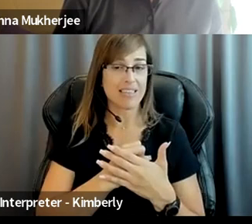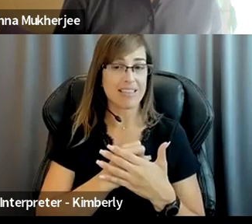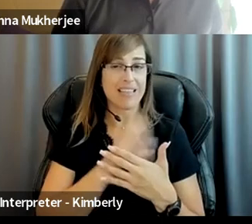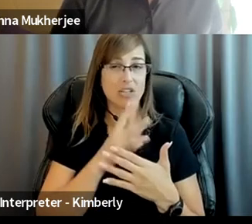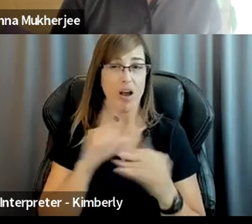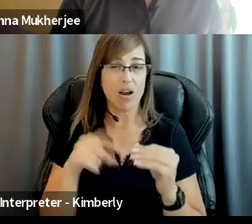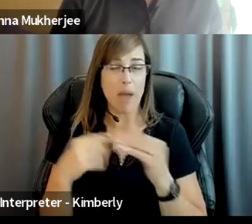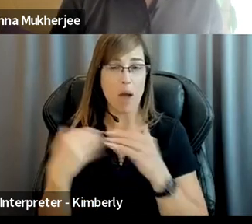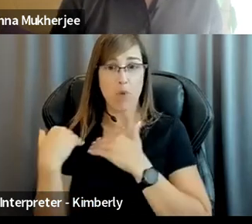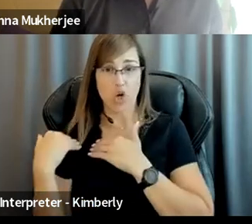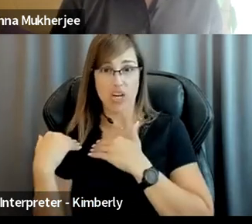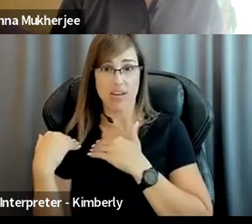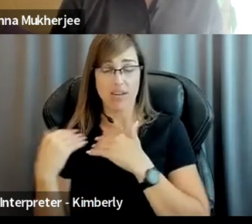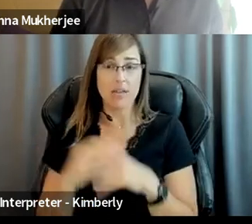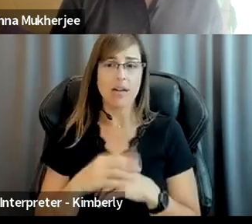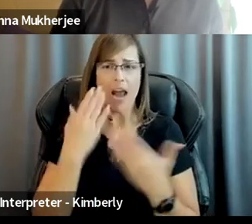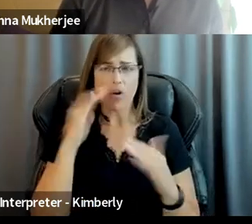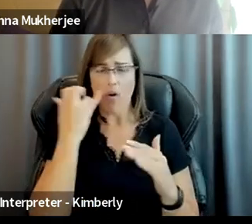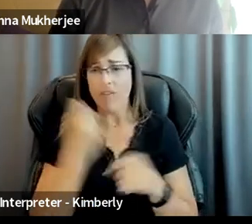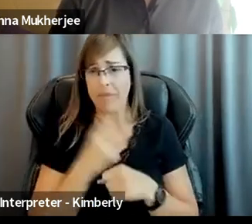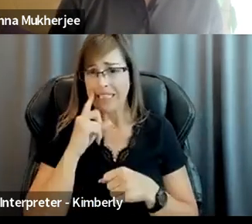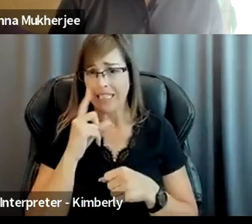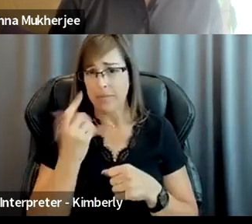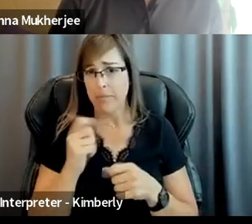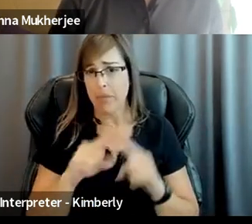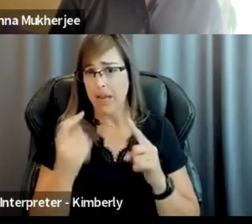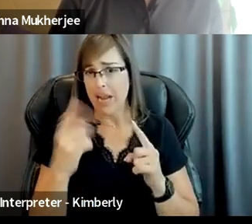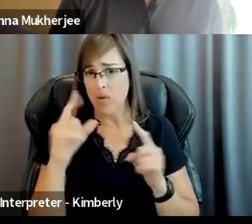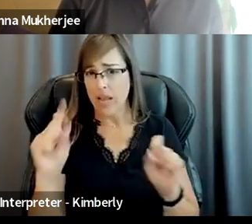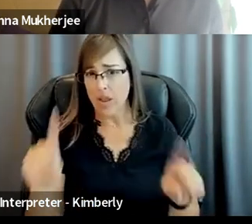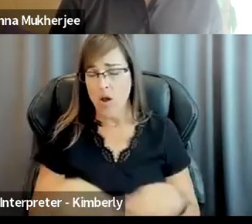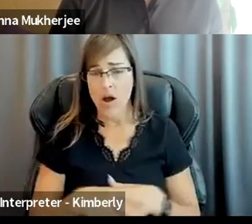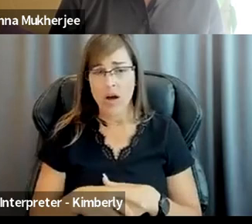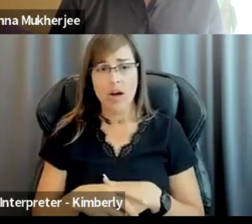I don't know if that makes sense. And anybody could go.